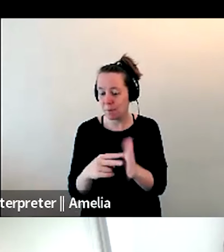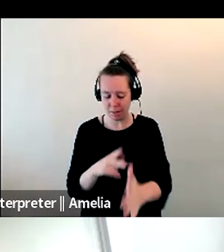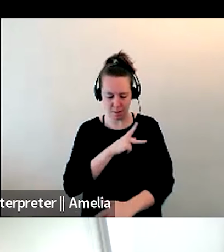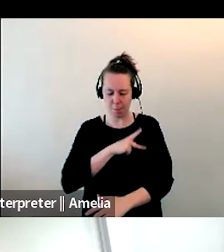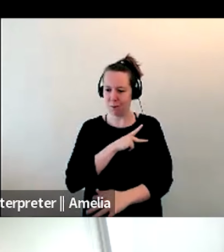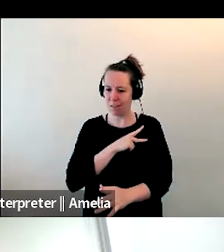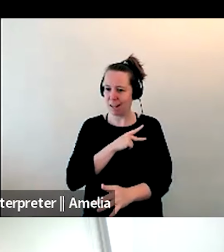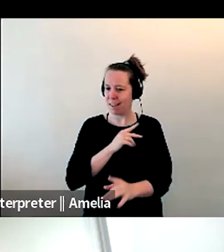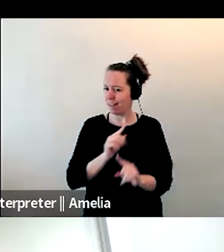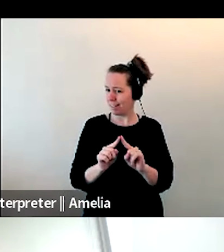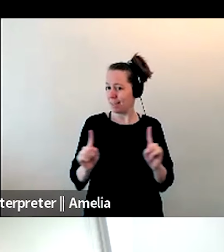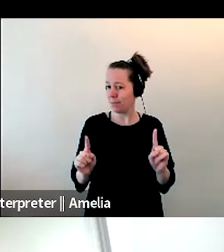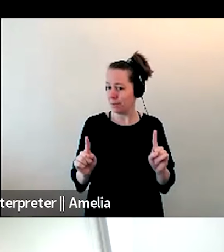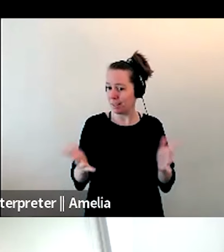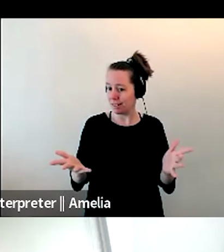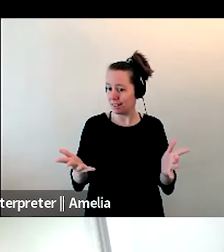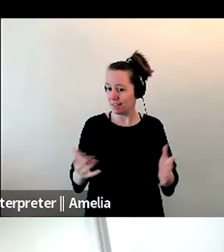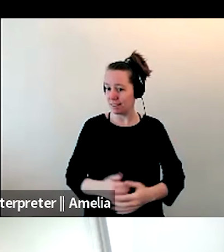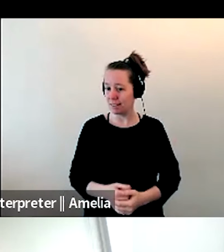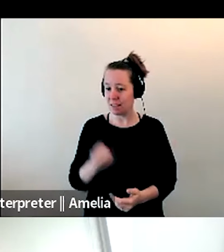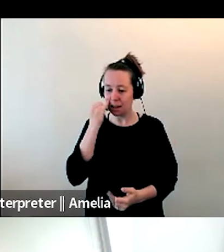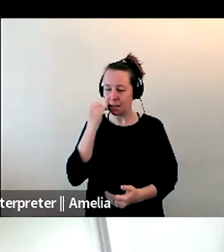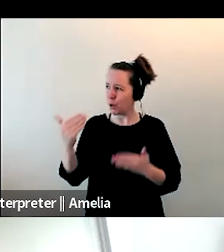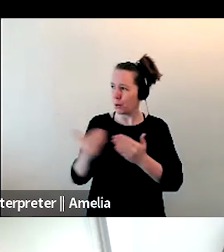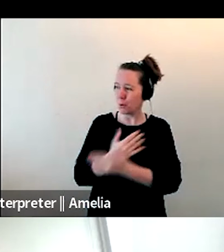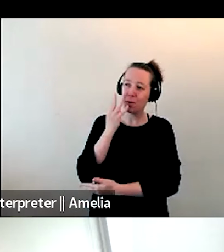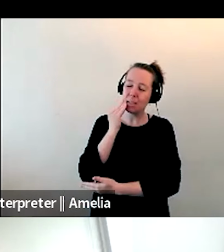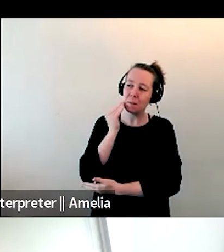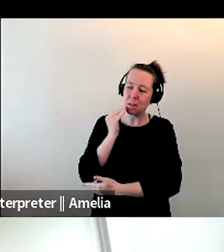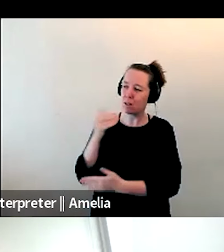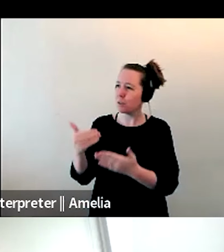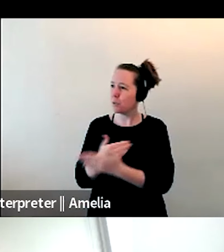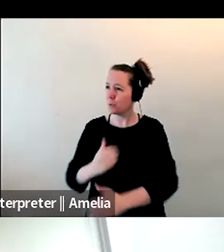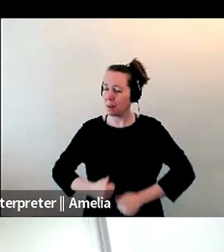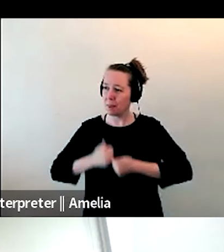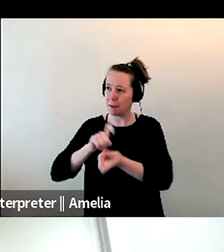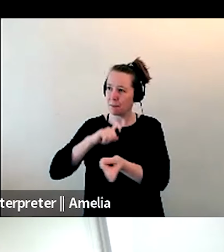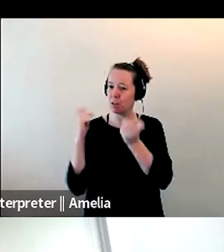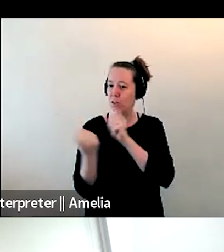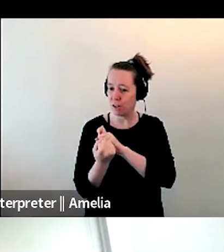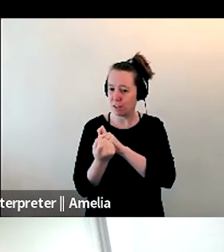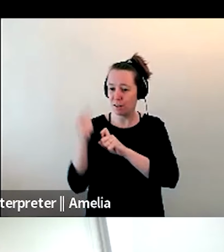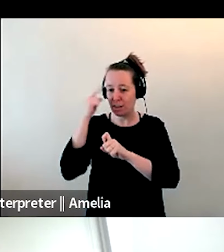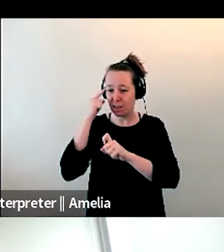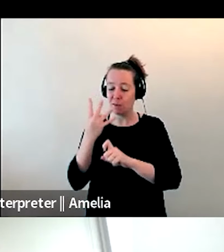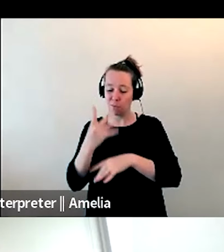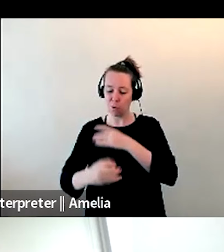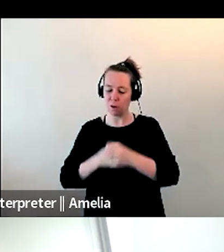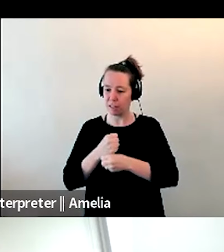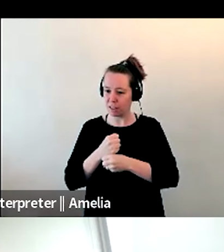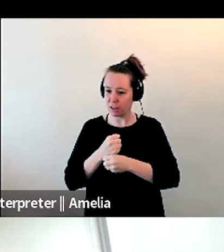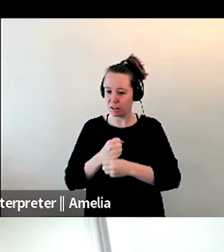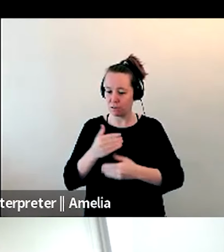depending on factors that you might go through over 3 to 4 years interval. So even